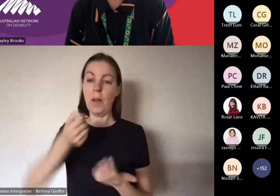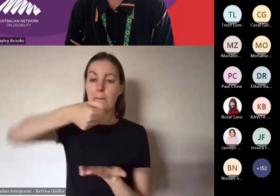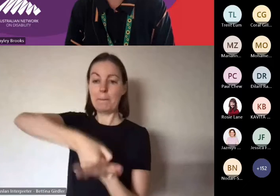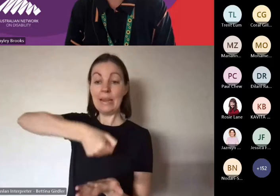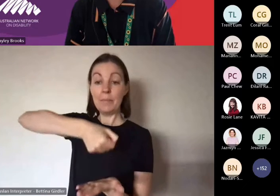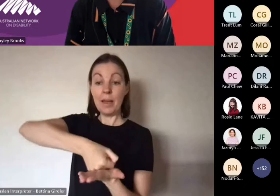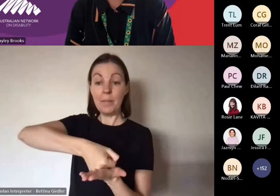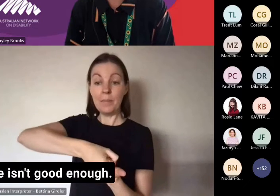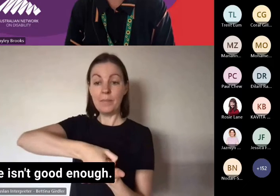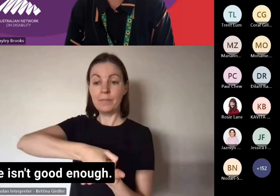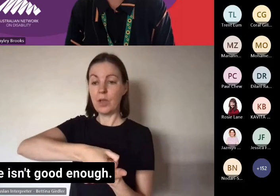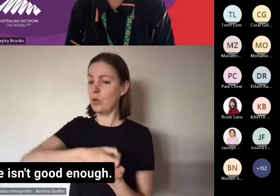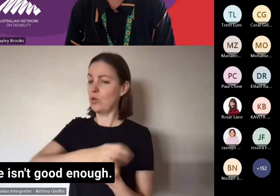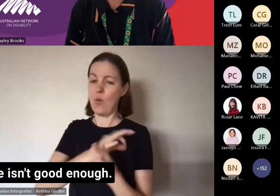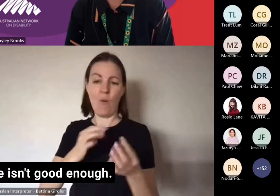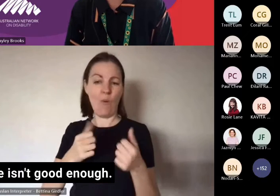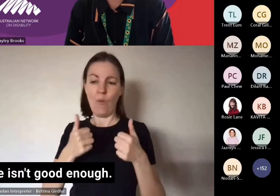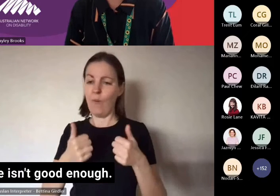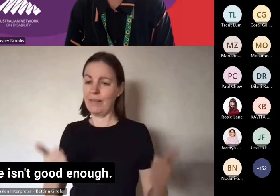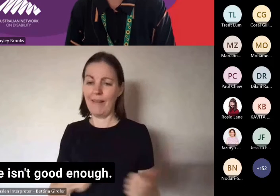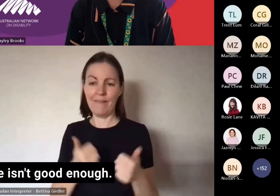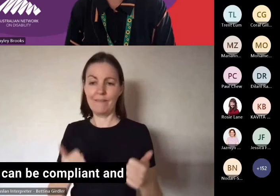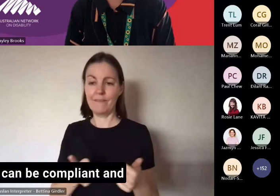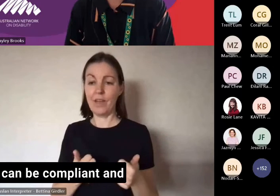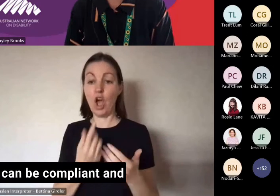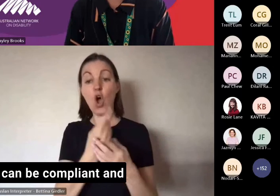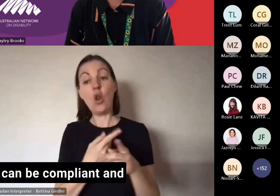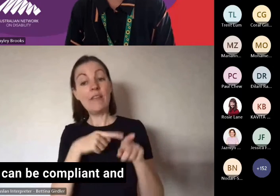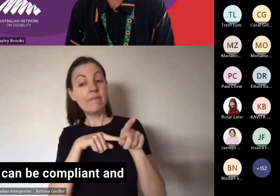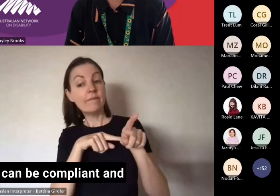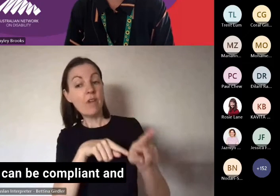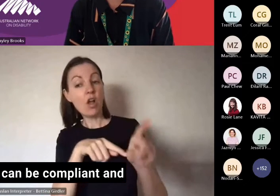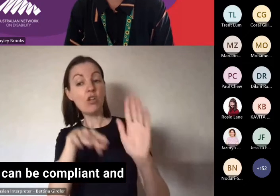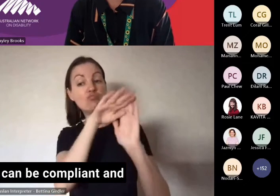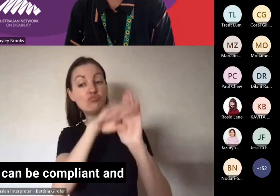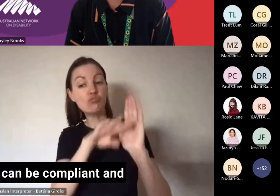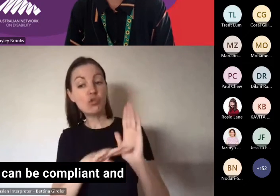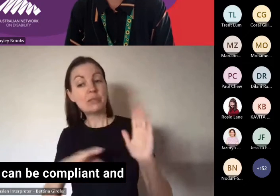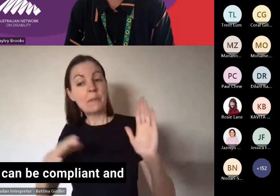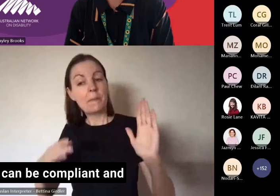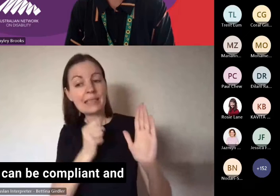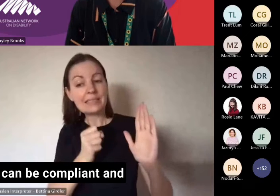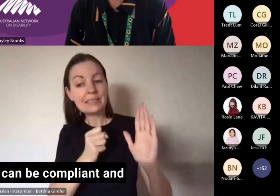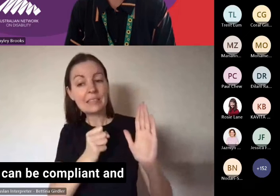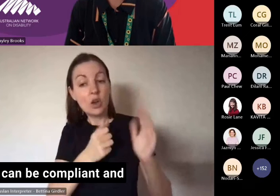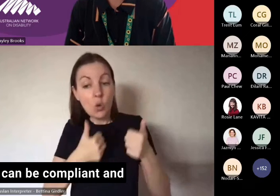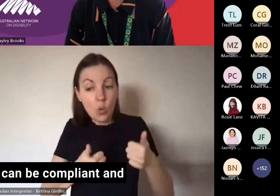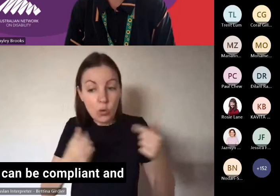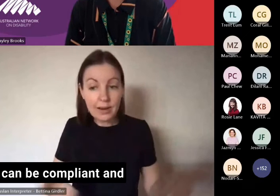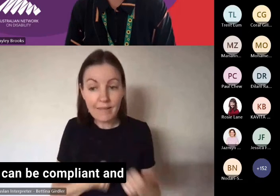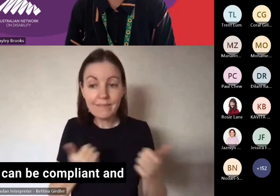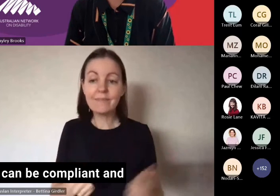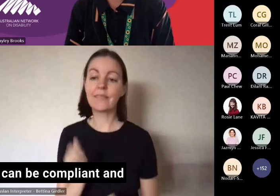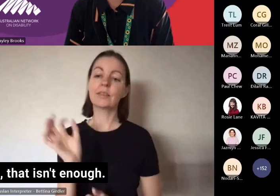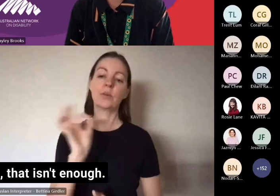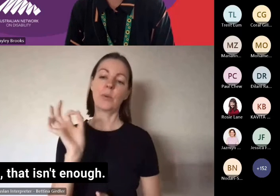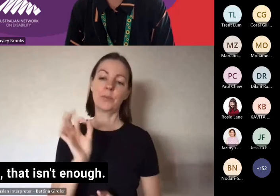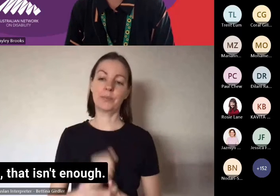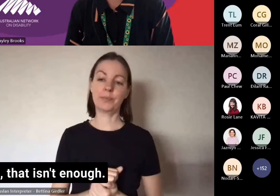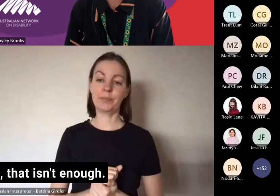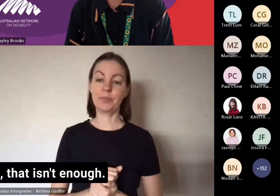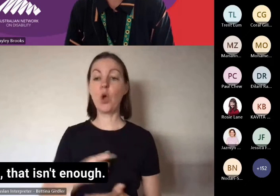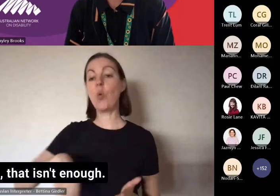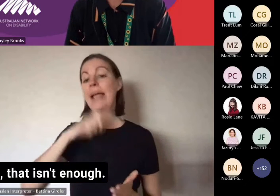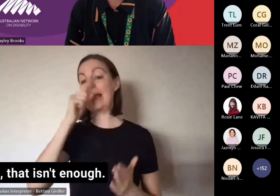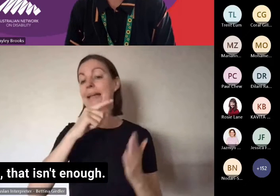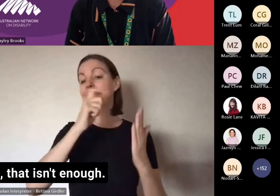enough. Compliance isn't good enough. So whilst we can be compliant and tick a